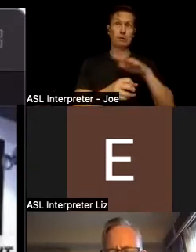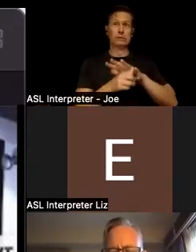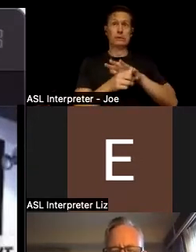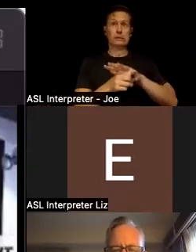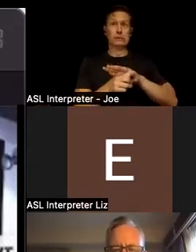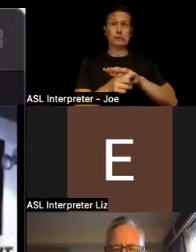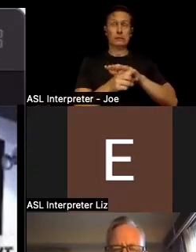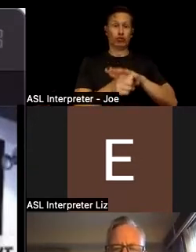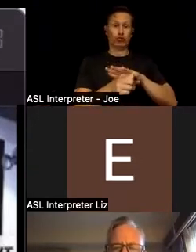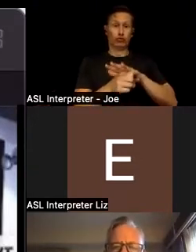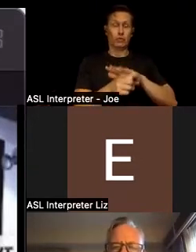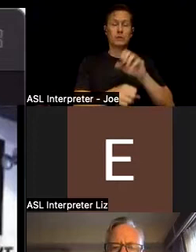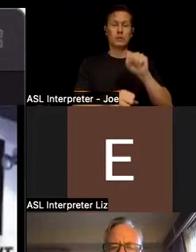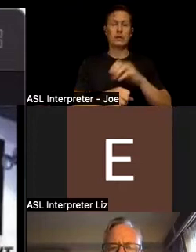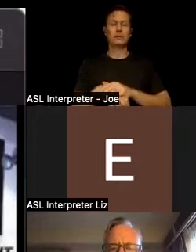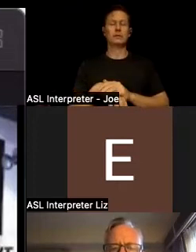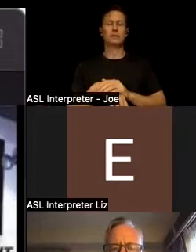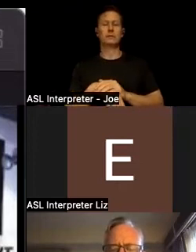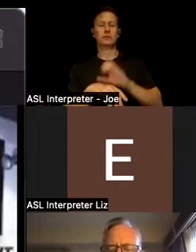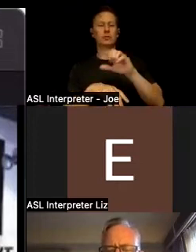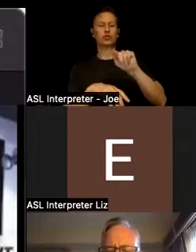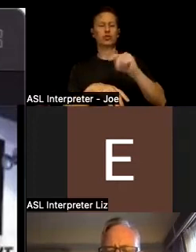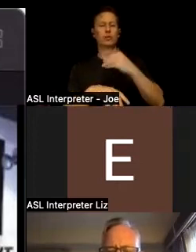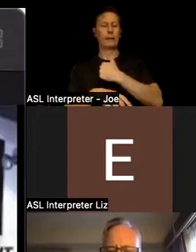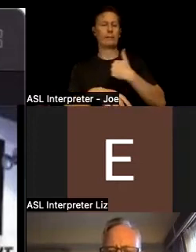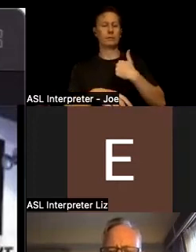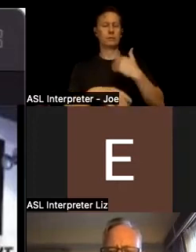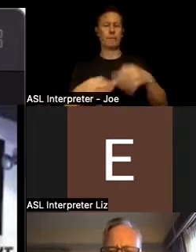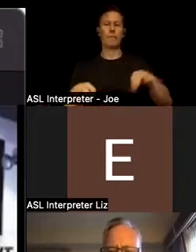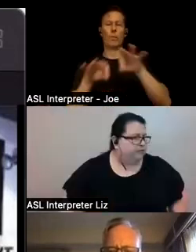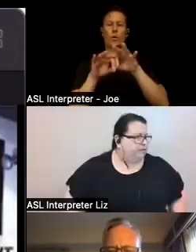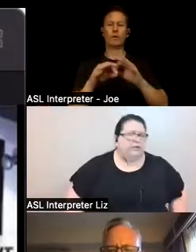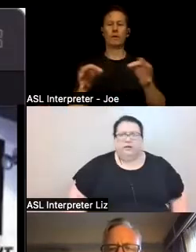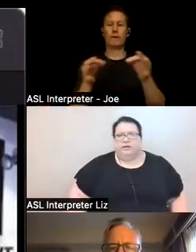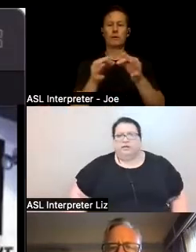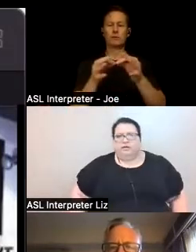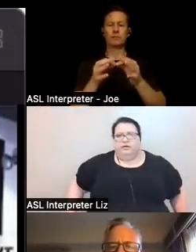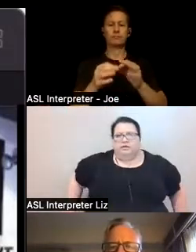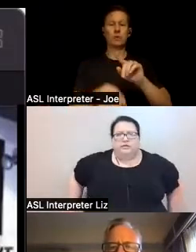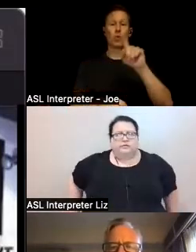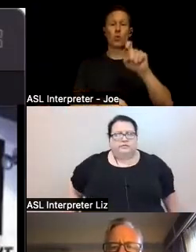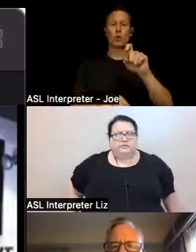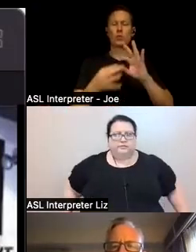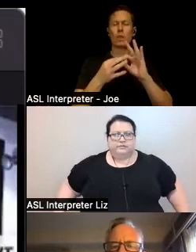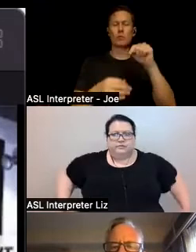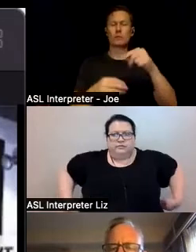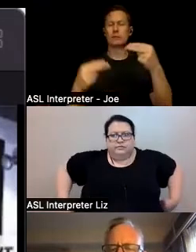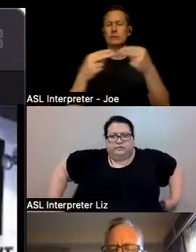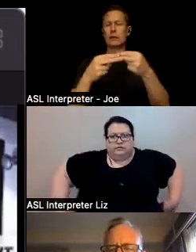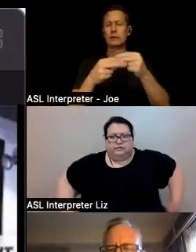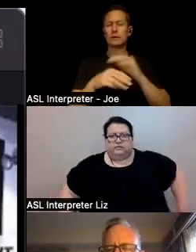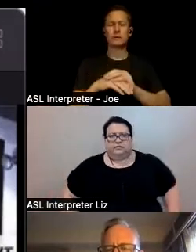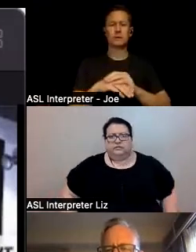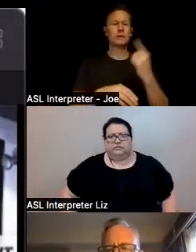yes, CERT members are extremely valuable. Also a question that's related to this slide. Someone is